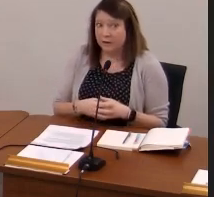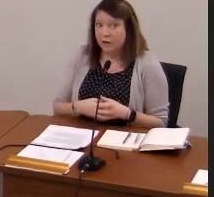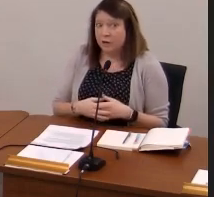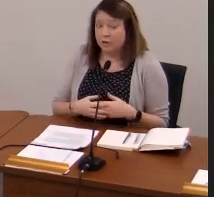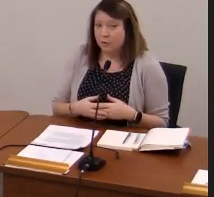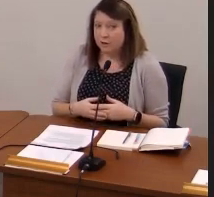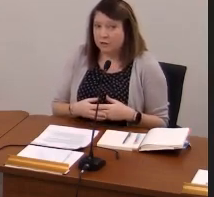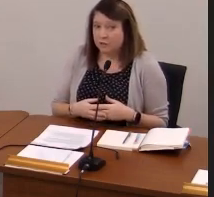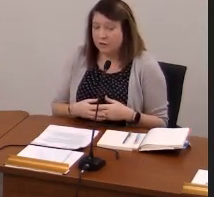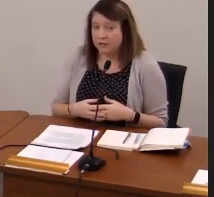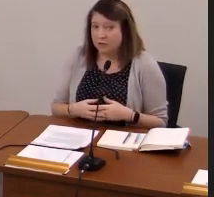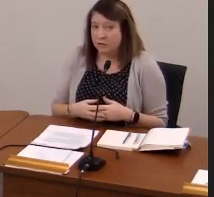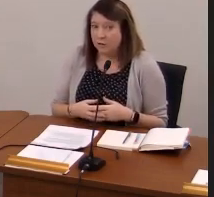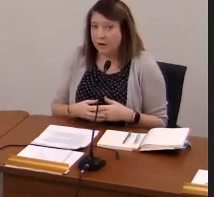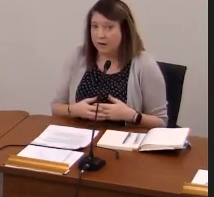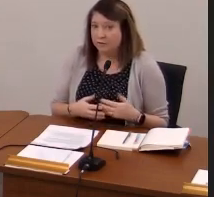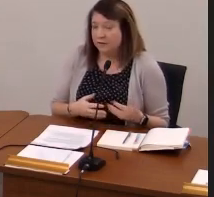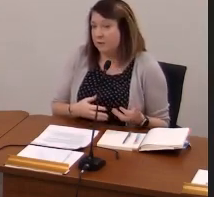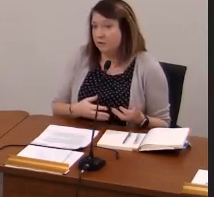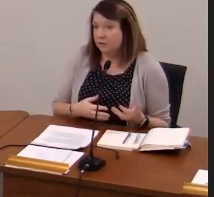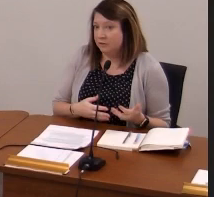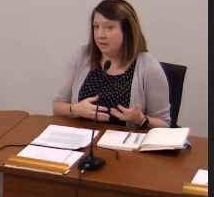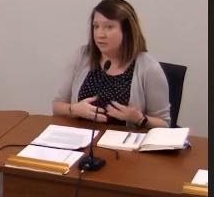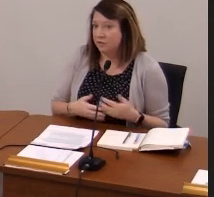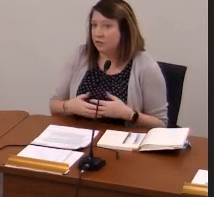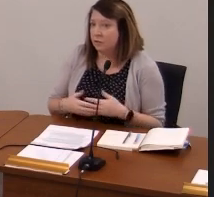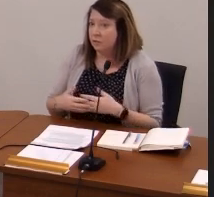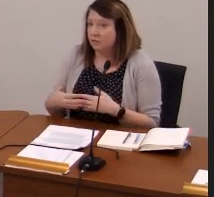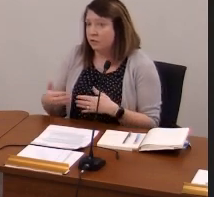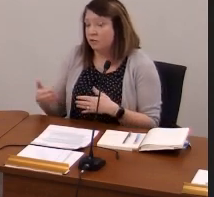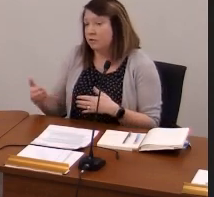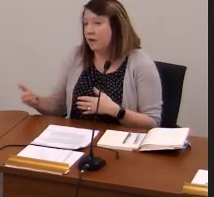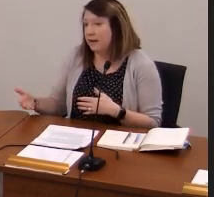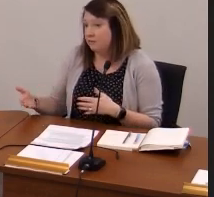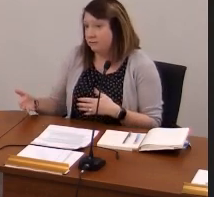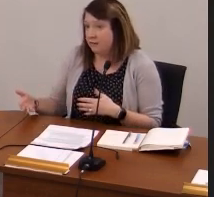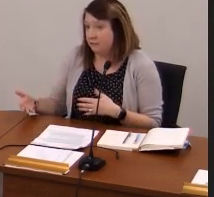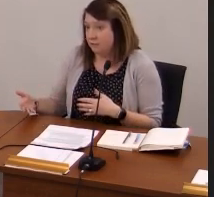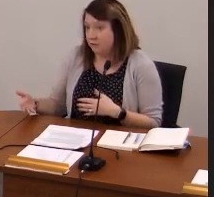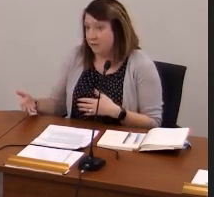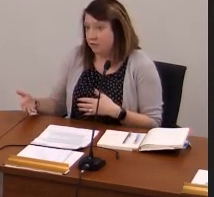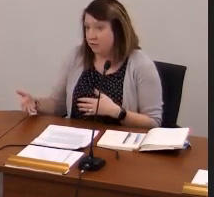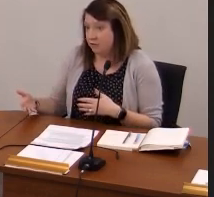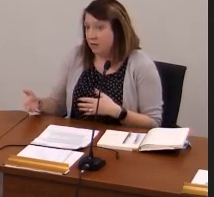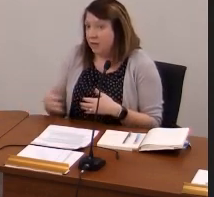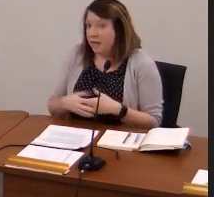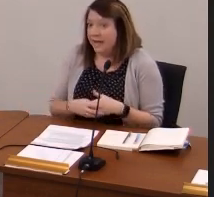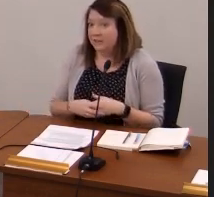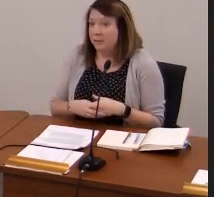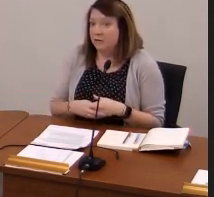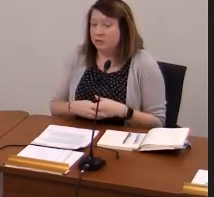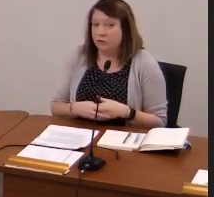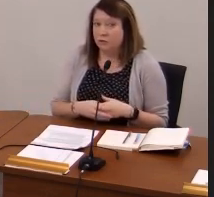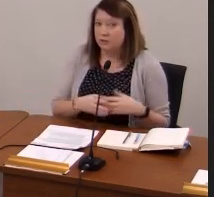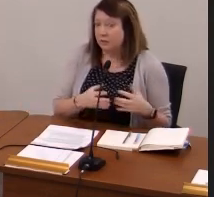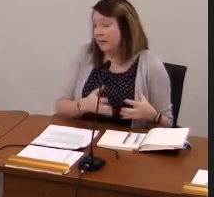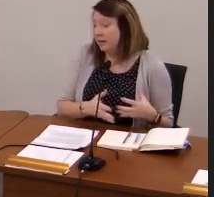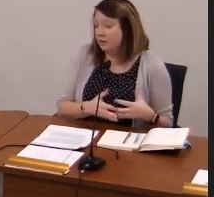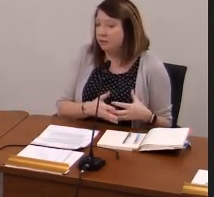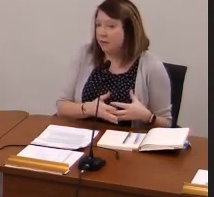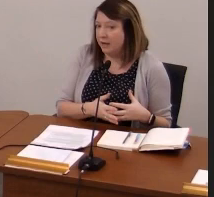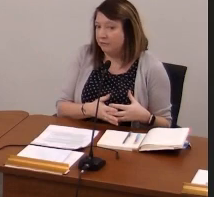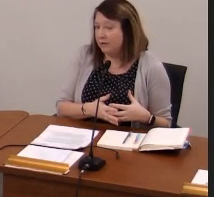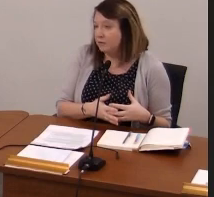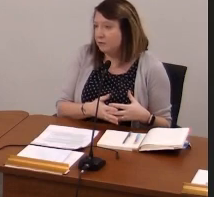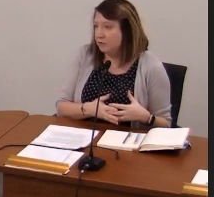want to compare your students who are free and reduced lunch to your students who are non-free and reduced lunch, as opposed to just